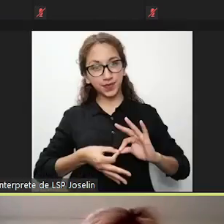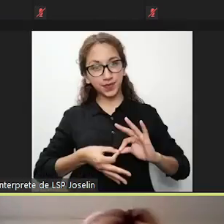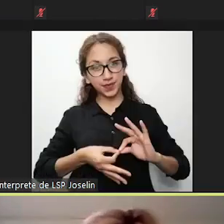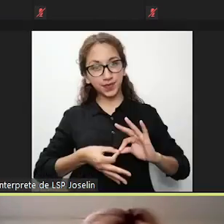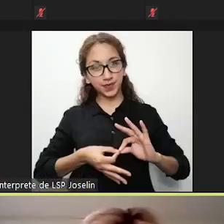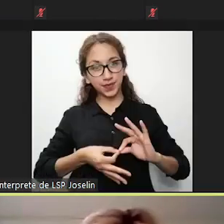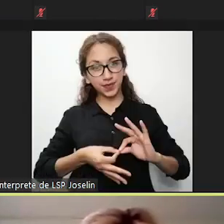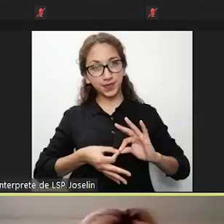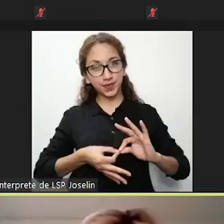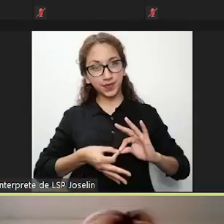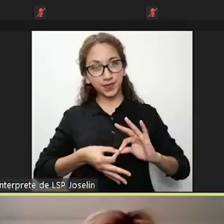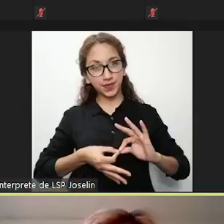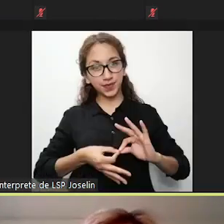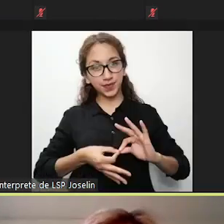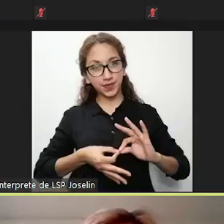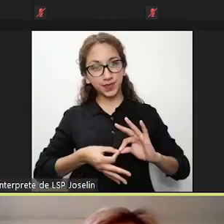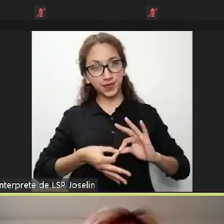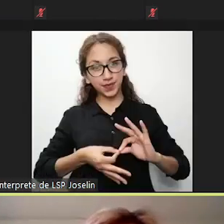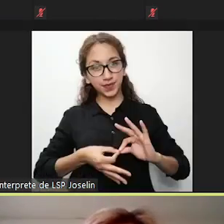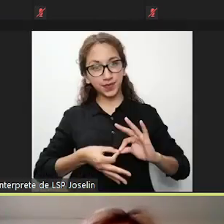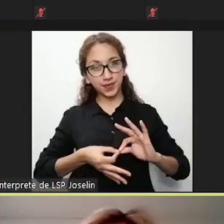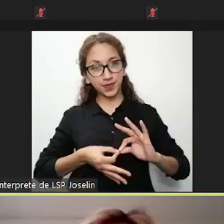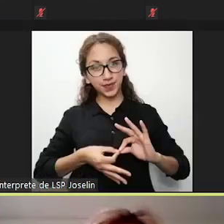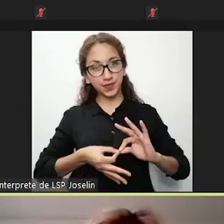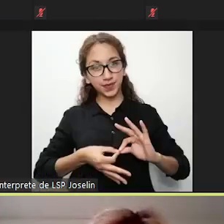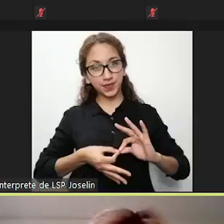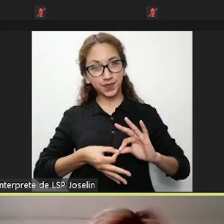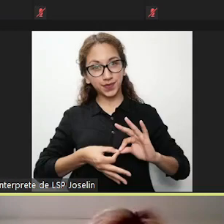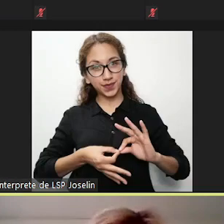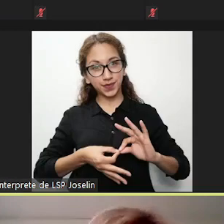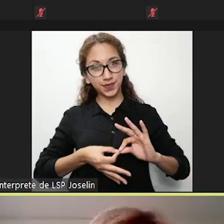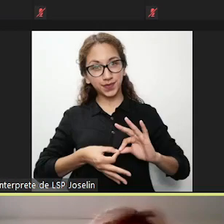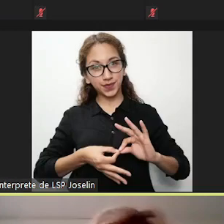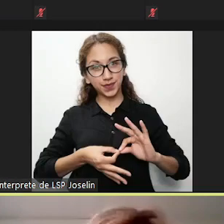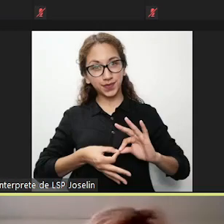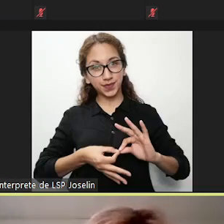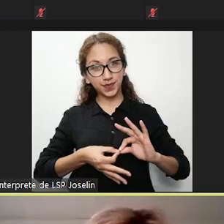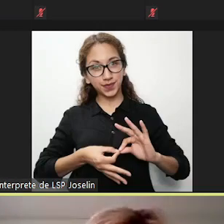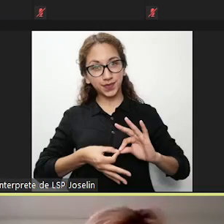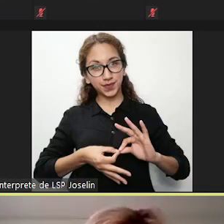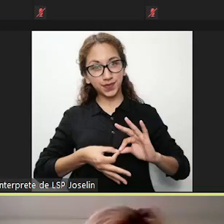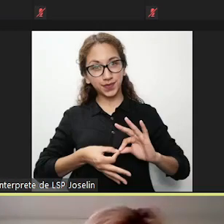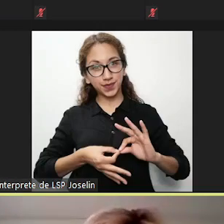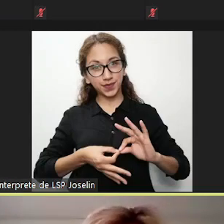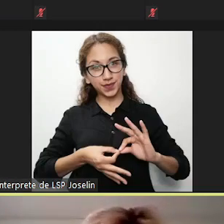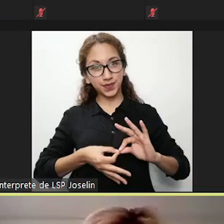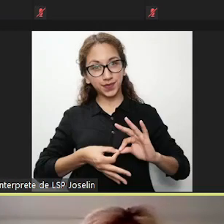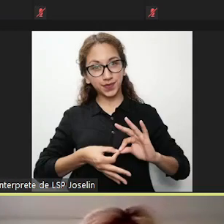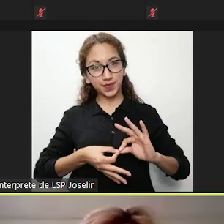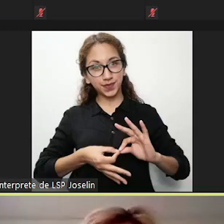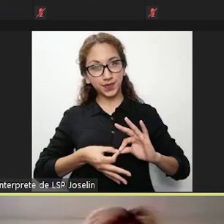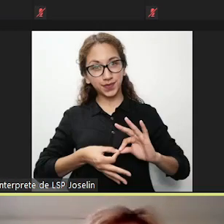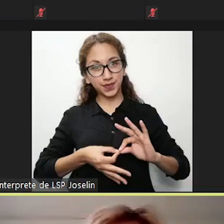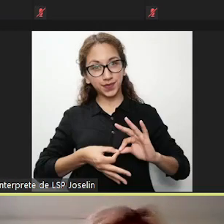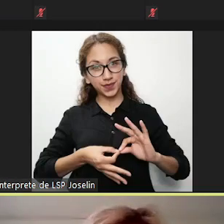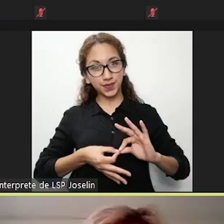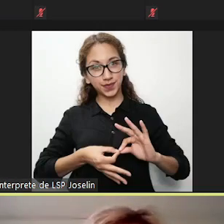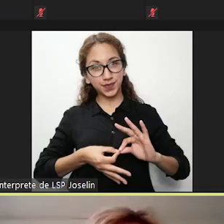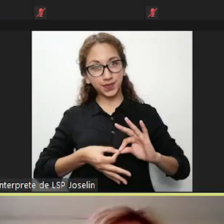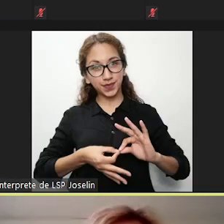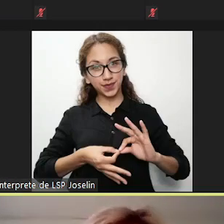requirement or the need of implement this plan the best way it is only be alive and significant